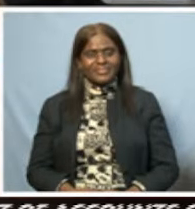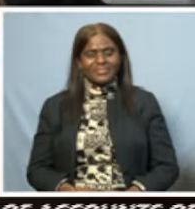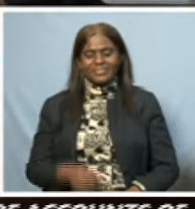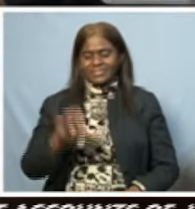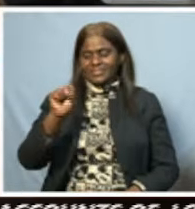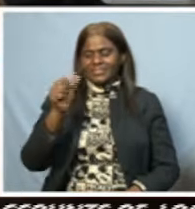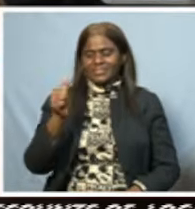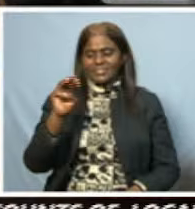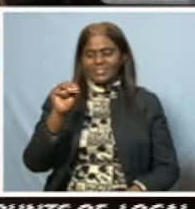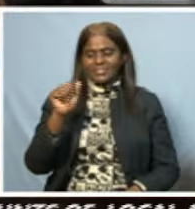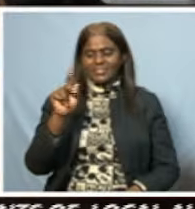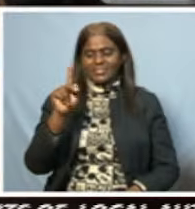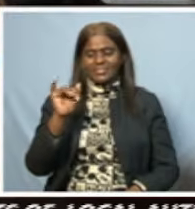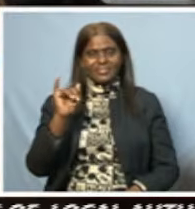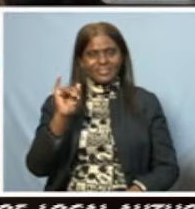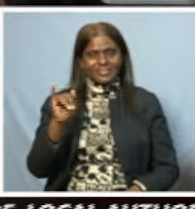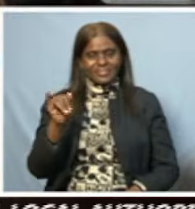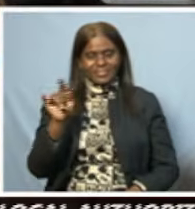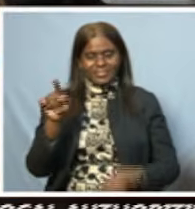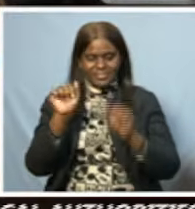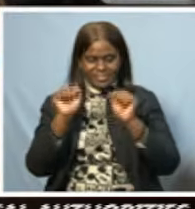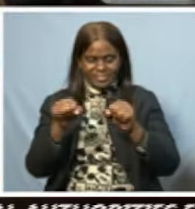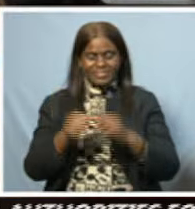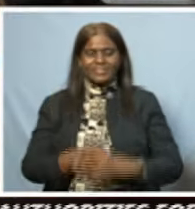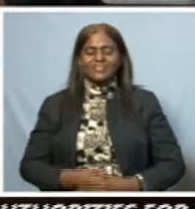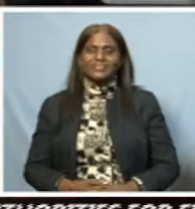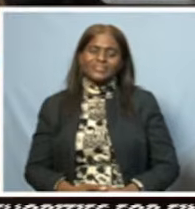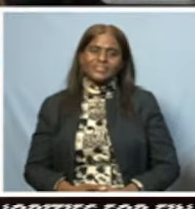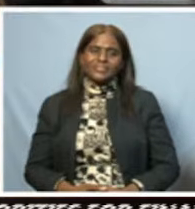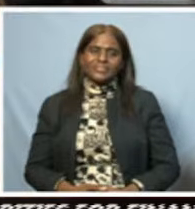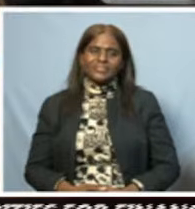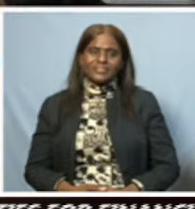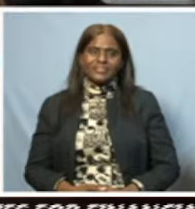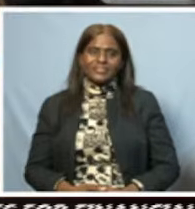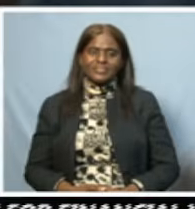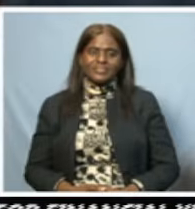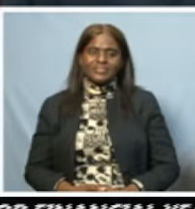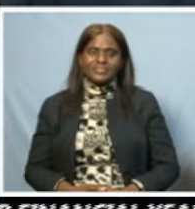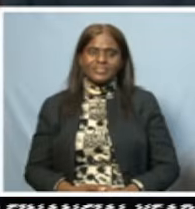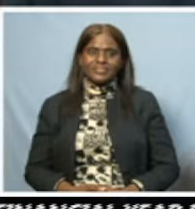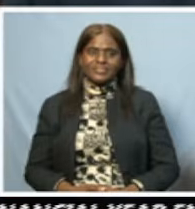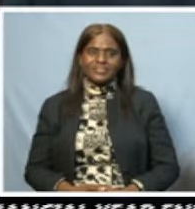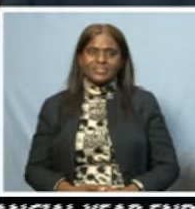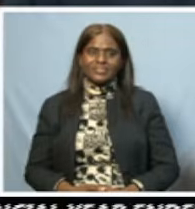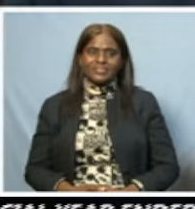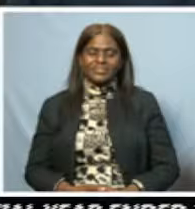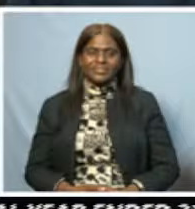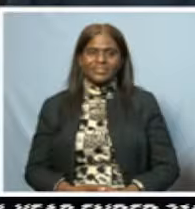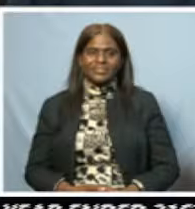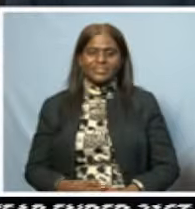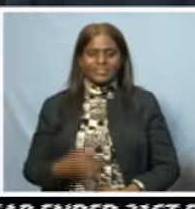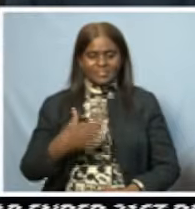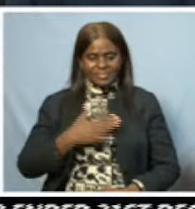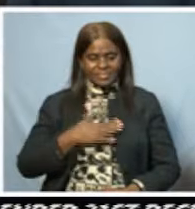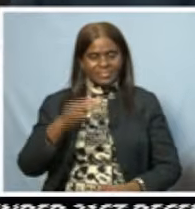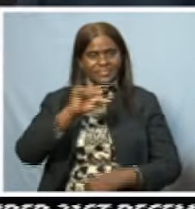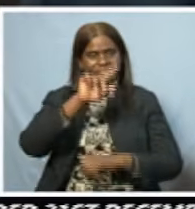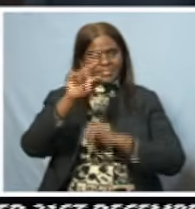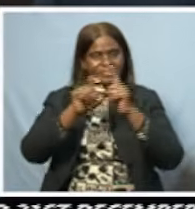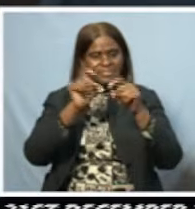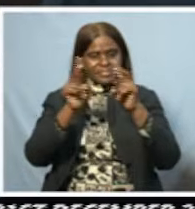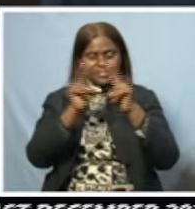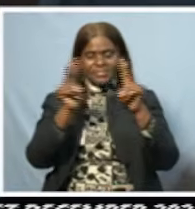that saving our as well as matters in time, which surrounding procurement. The dumping site, all the is